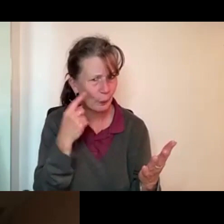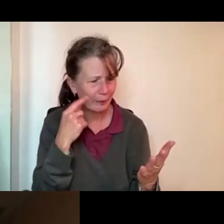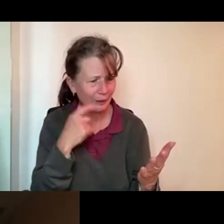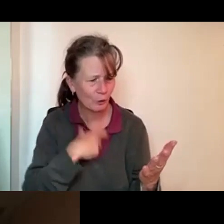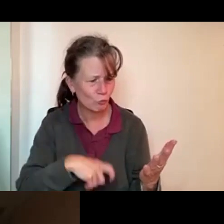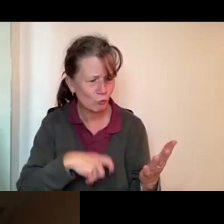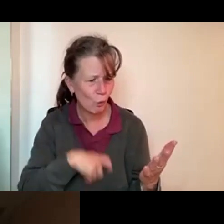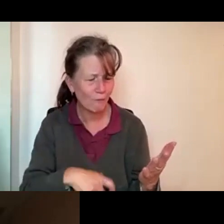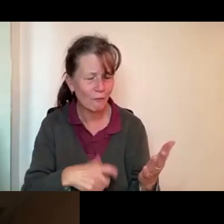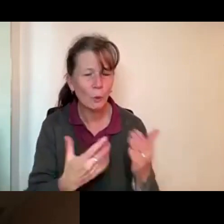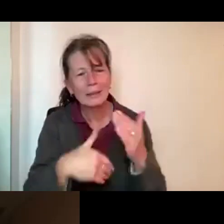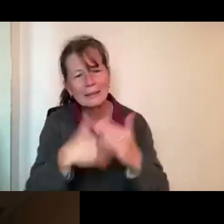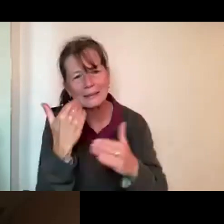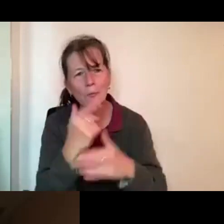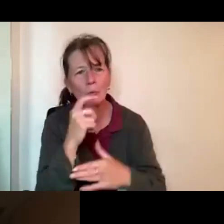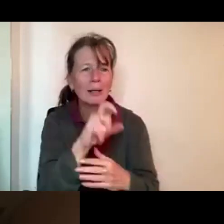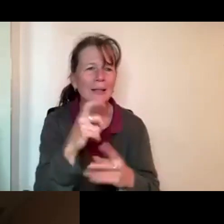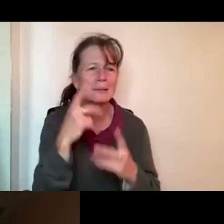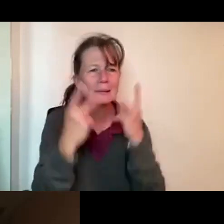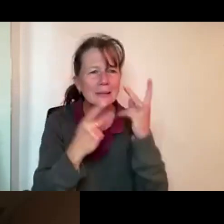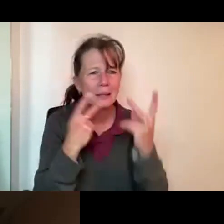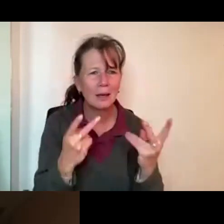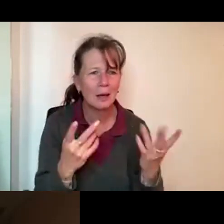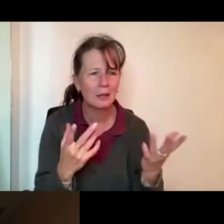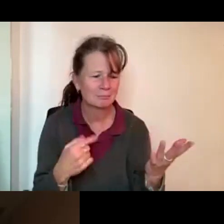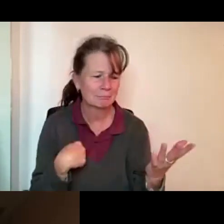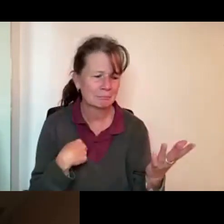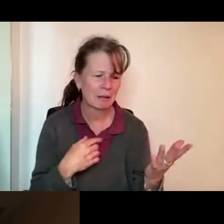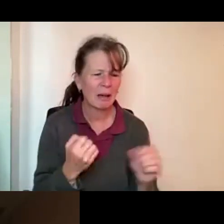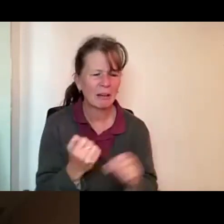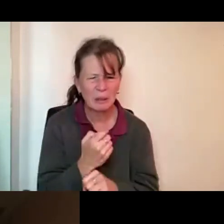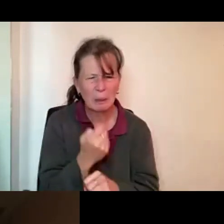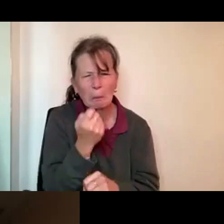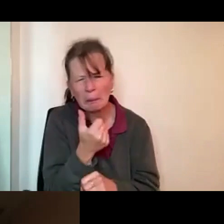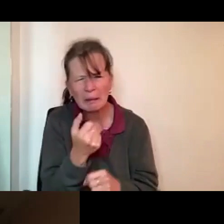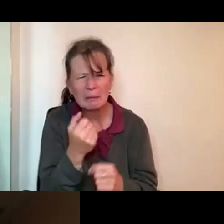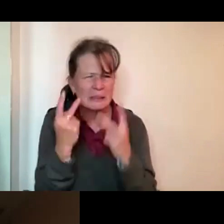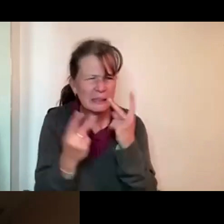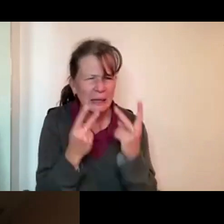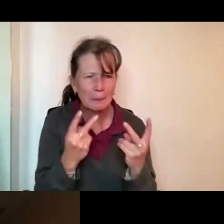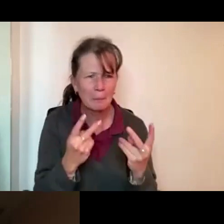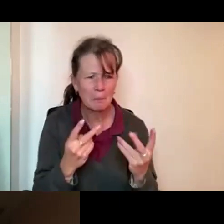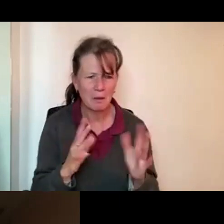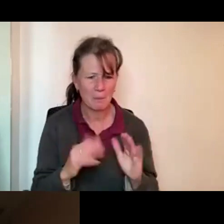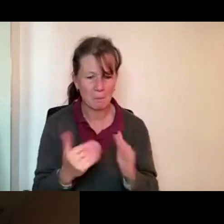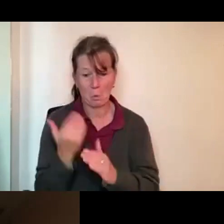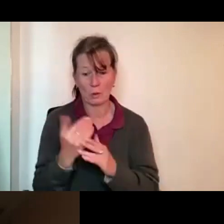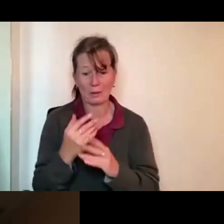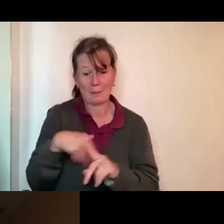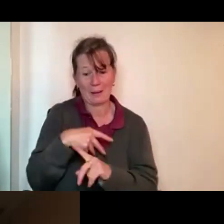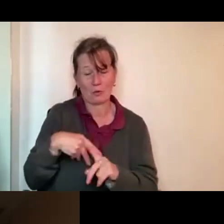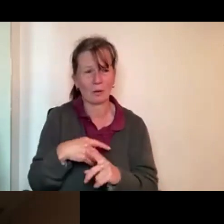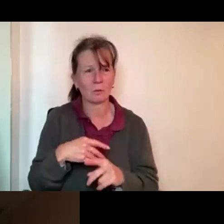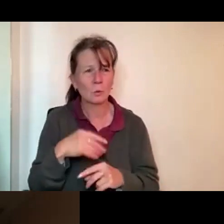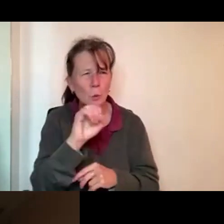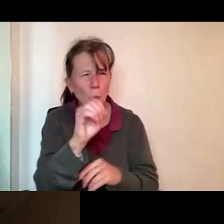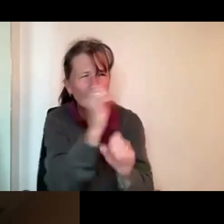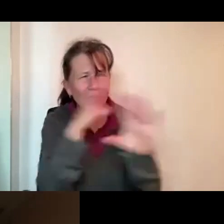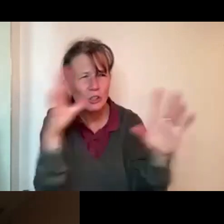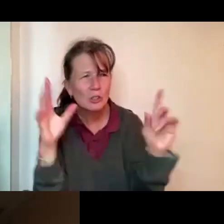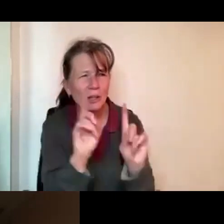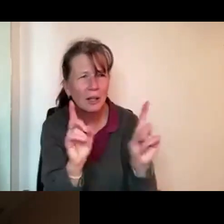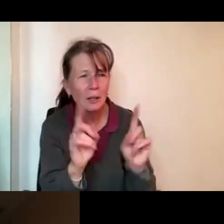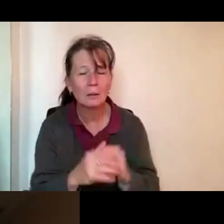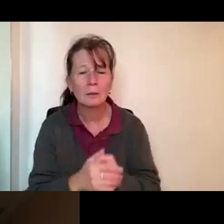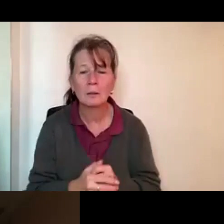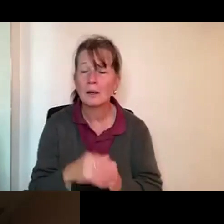sort of contemporary classical singers? Obviously I've done a bit of singing, but I'm kind of more from this background. What was your vision for it?" And he was